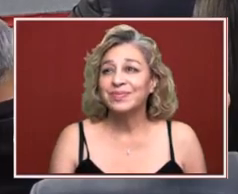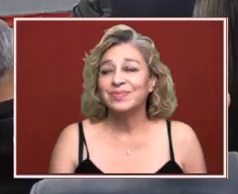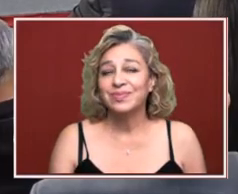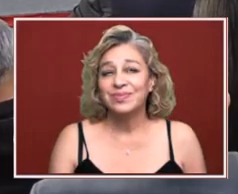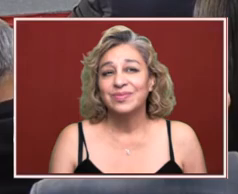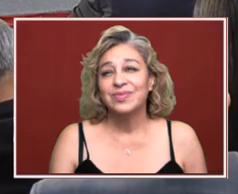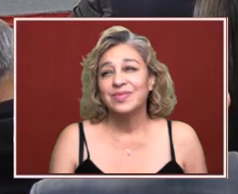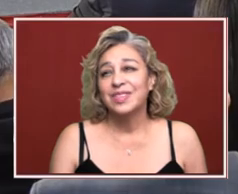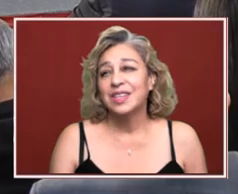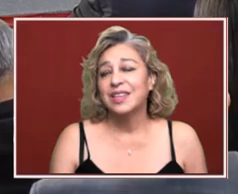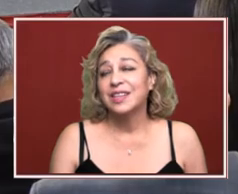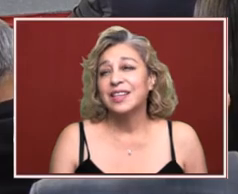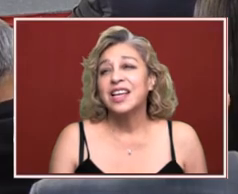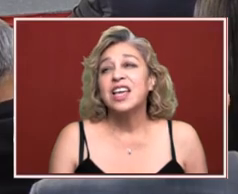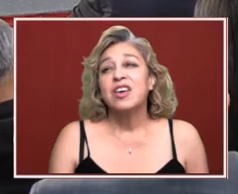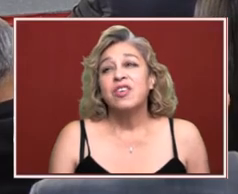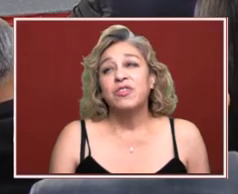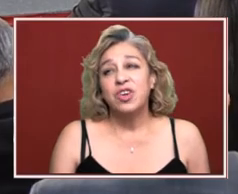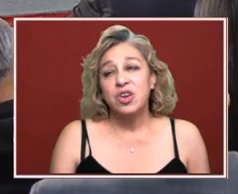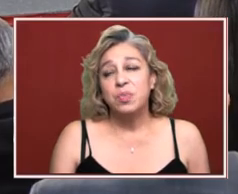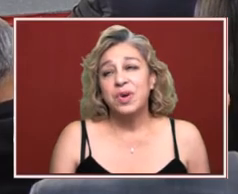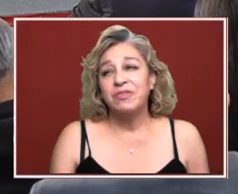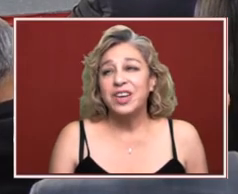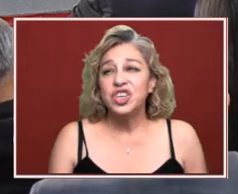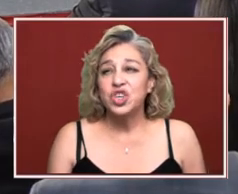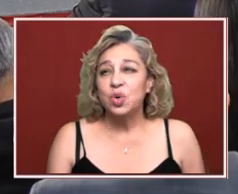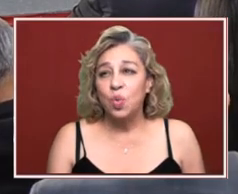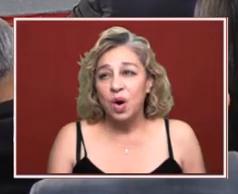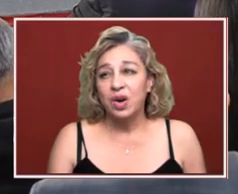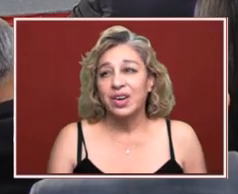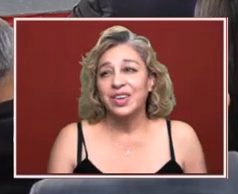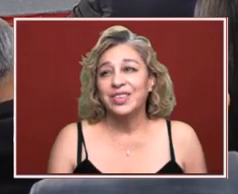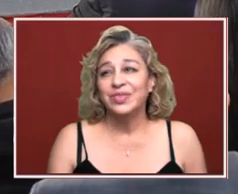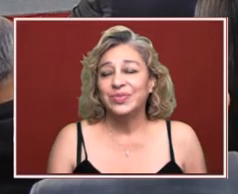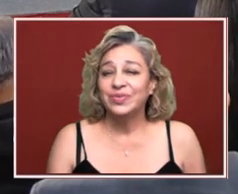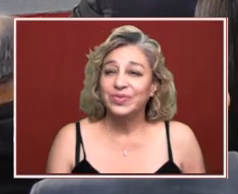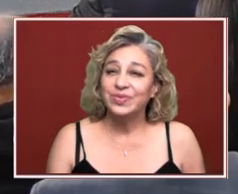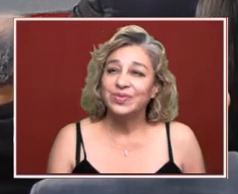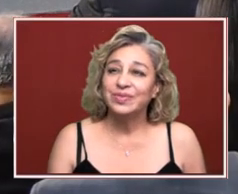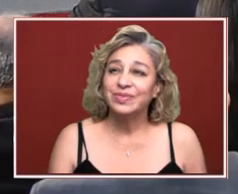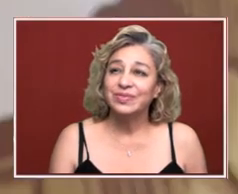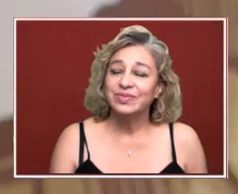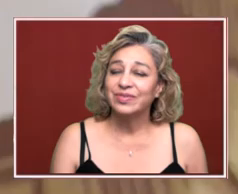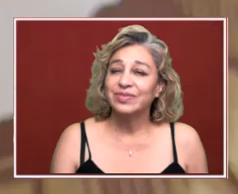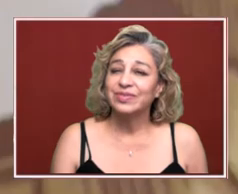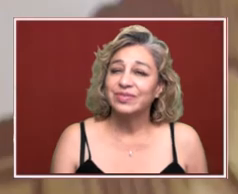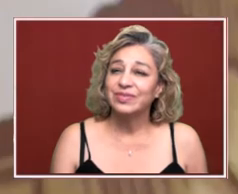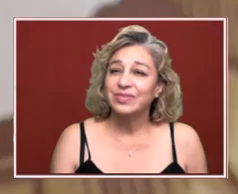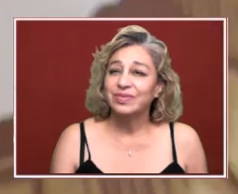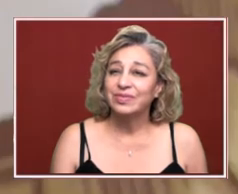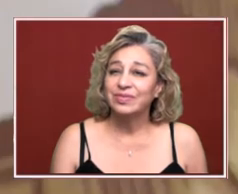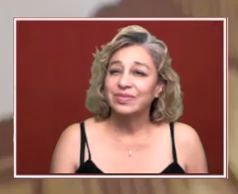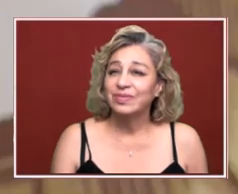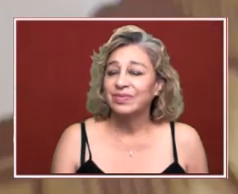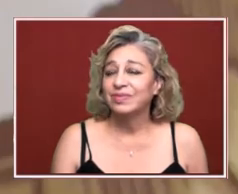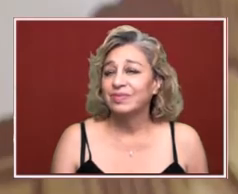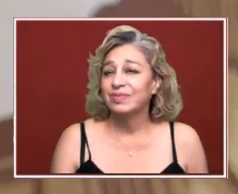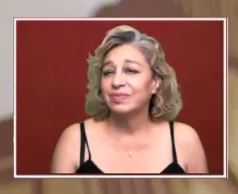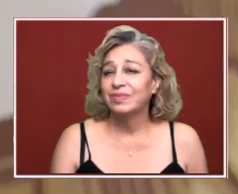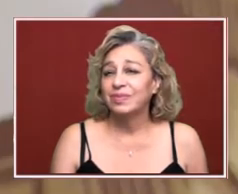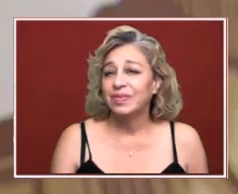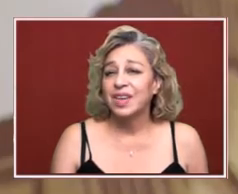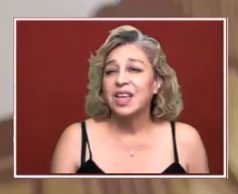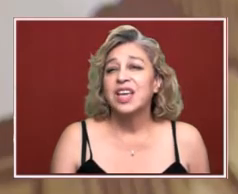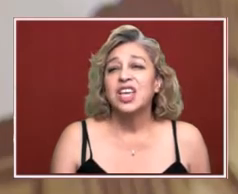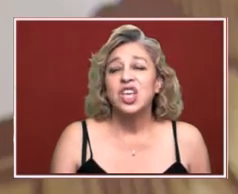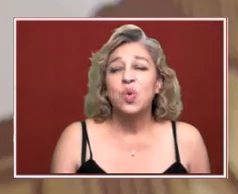Su trabajo profesional. For your professional work. Es un equipo de primer